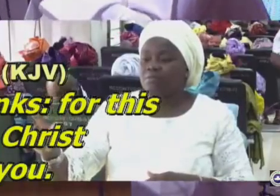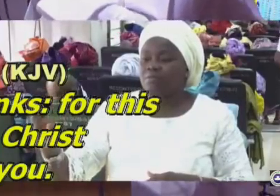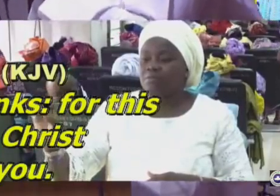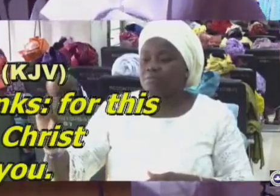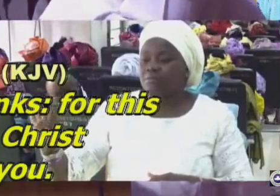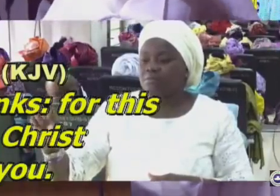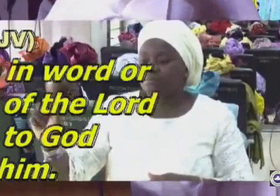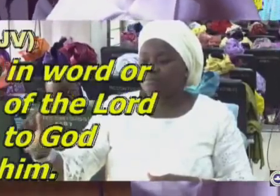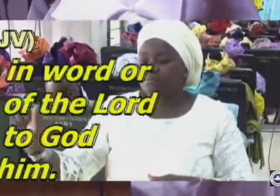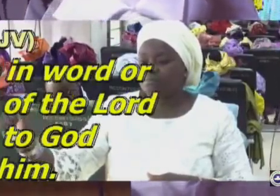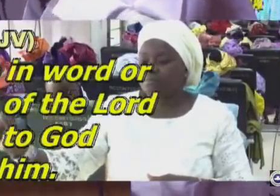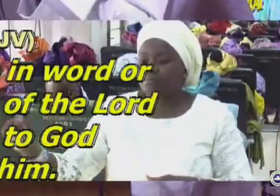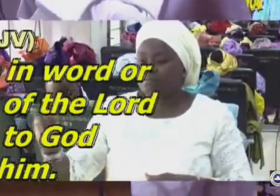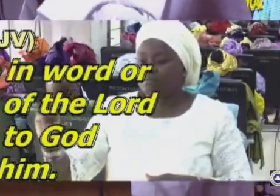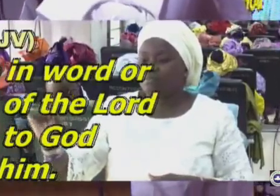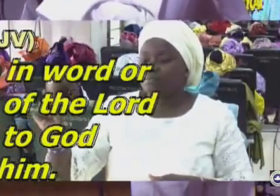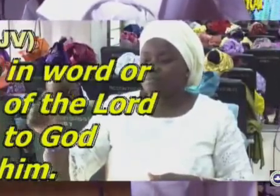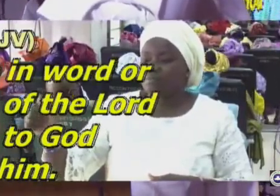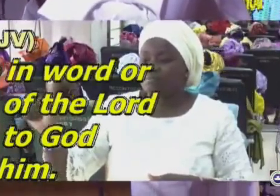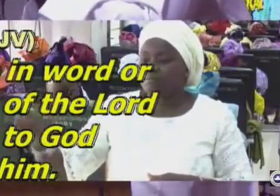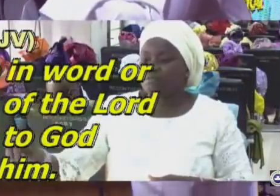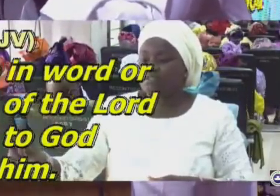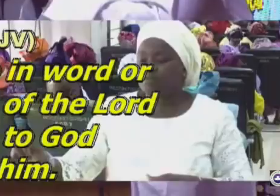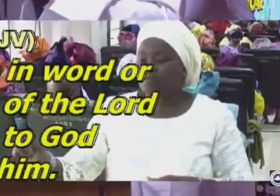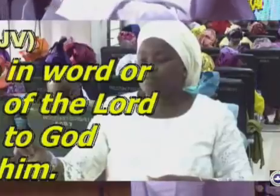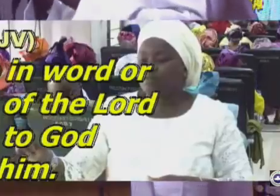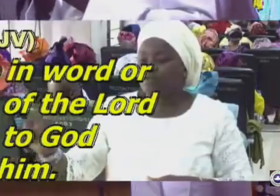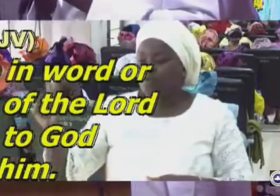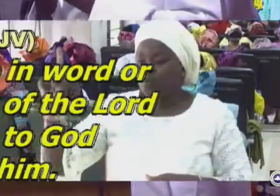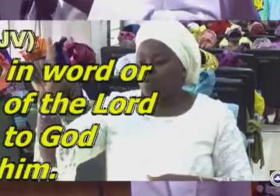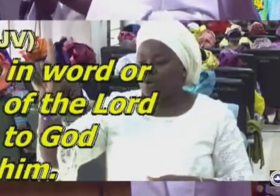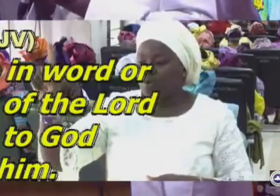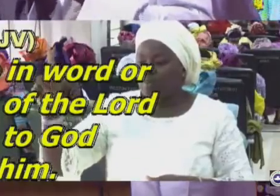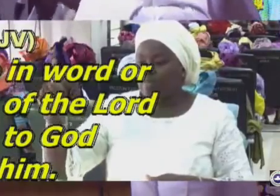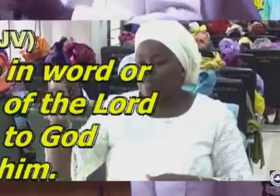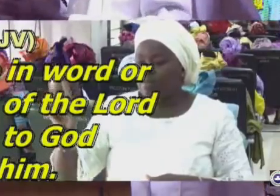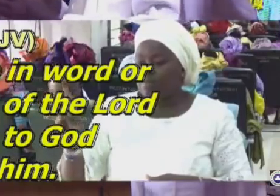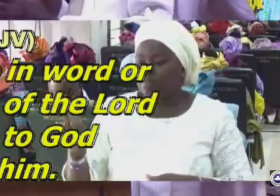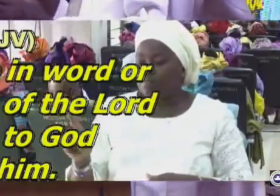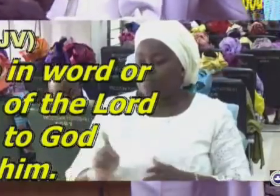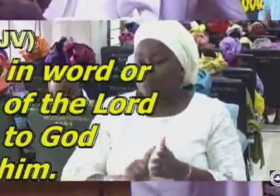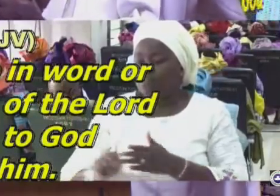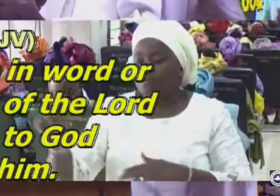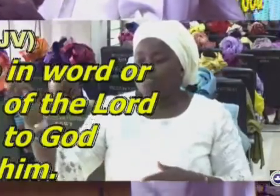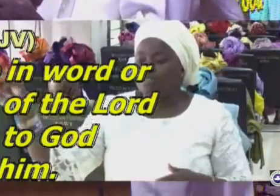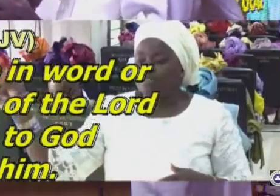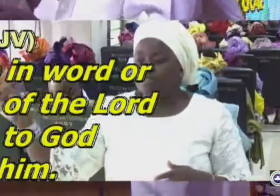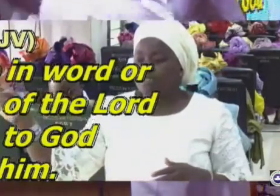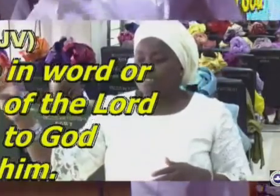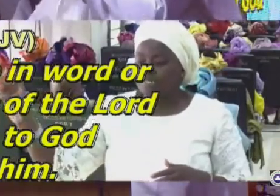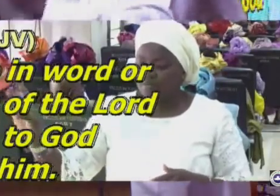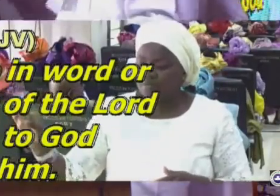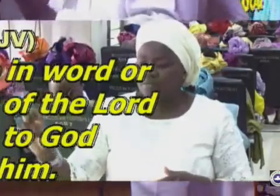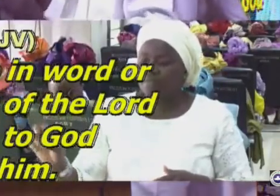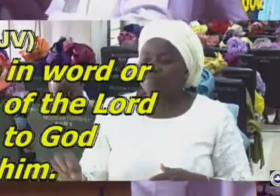do, in word or in deed, do it in the name of Jesus